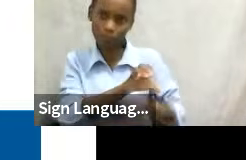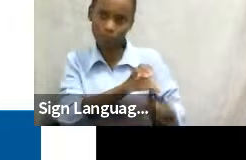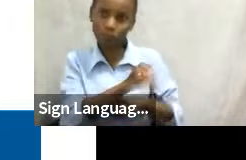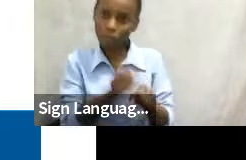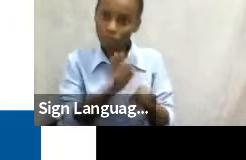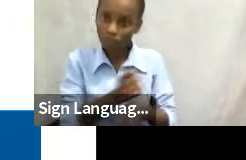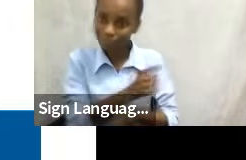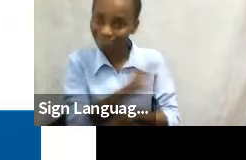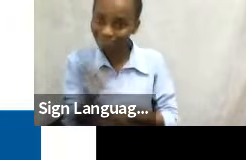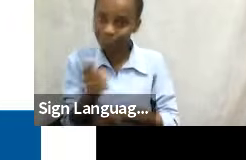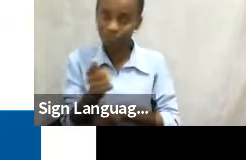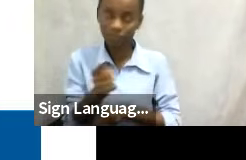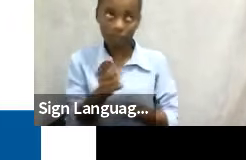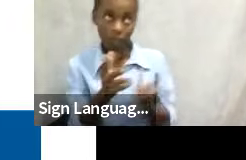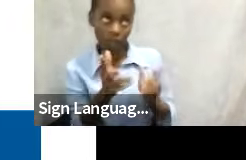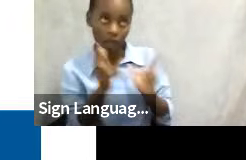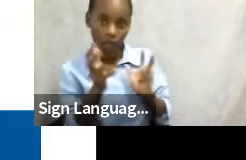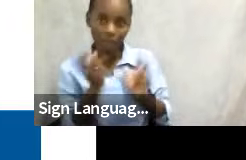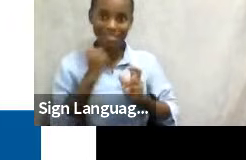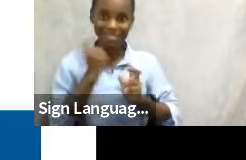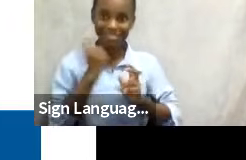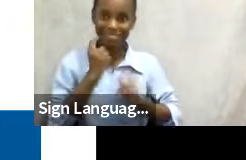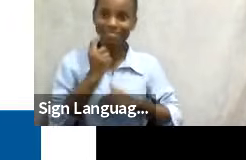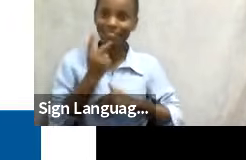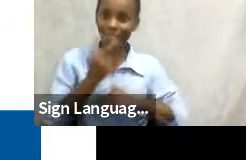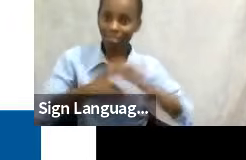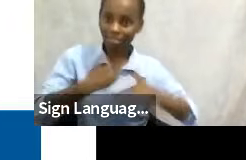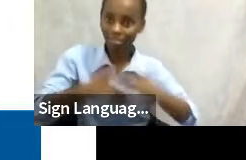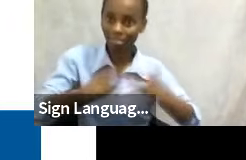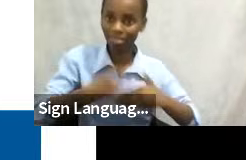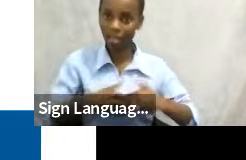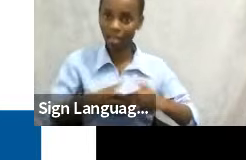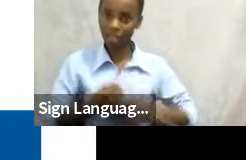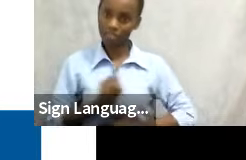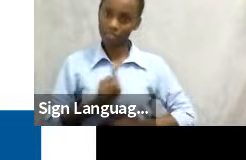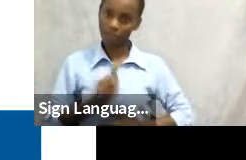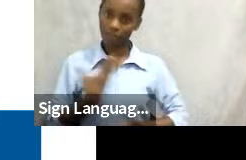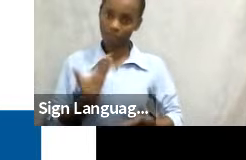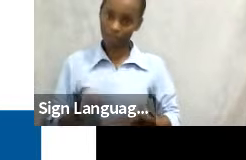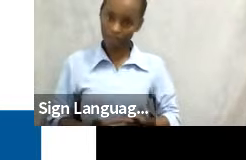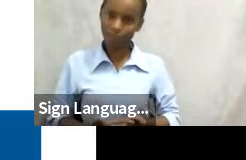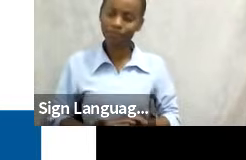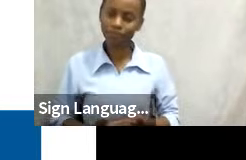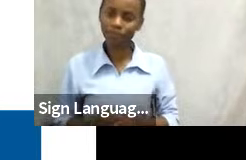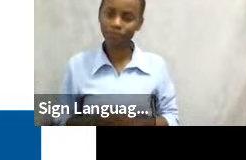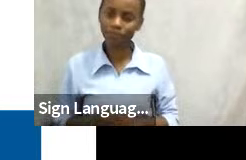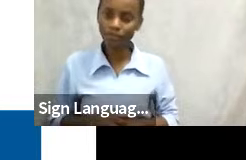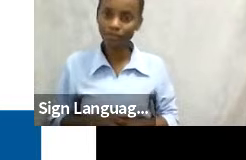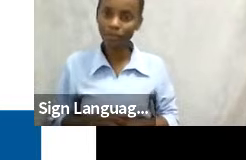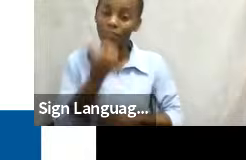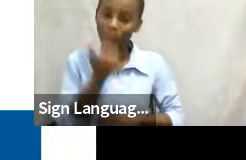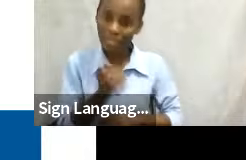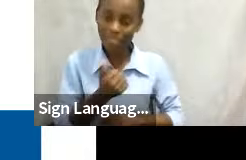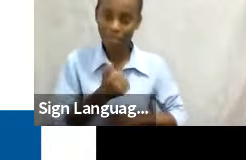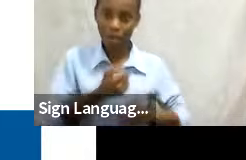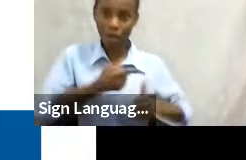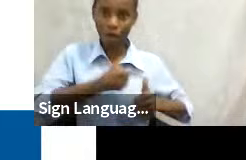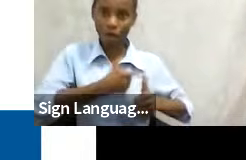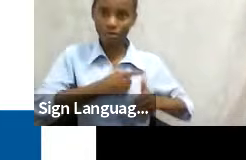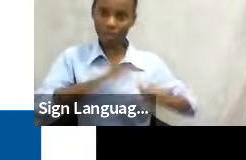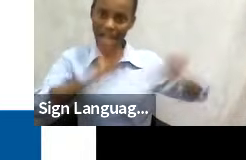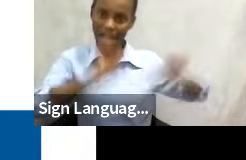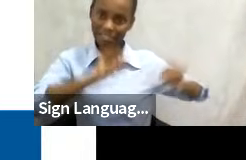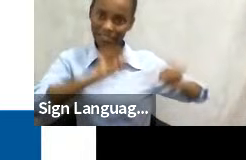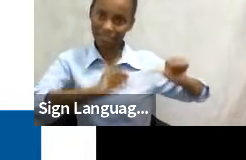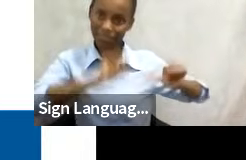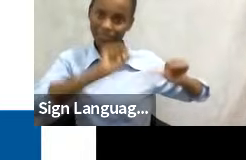being a trusted organization. Please do analyze your auto assessment details as you just saw in